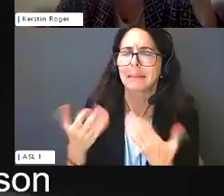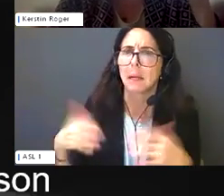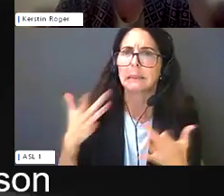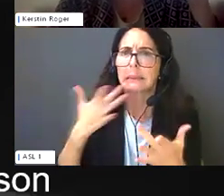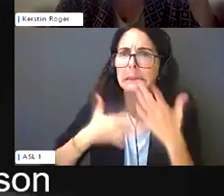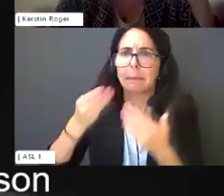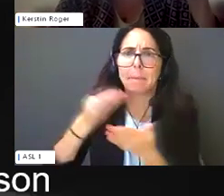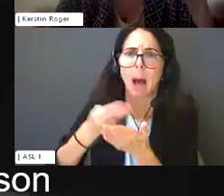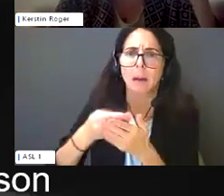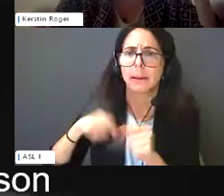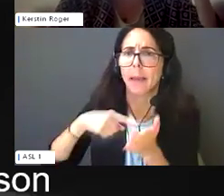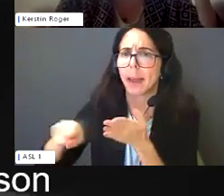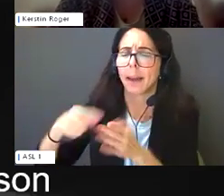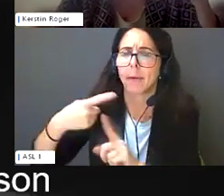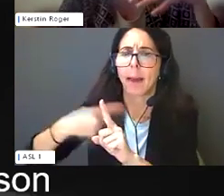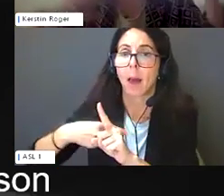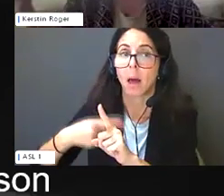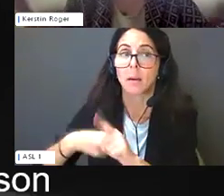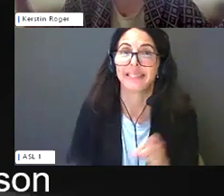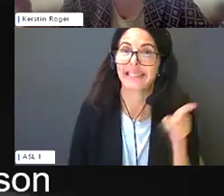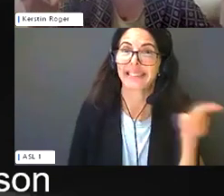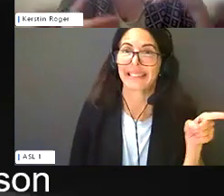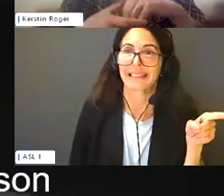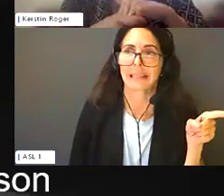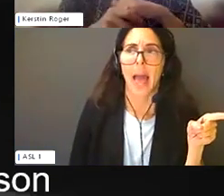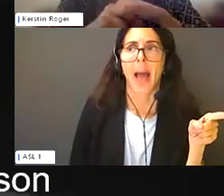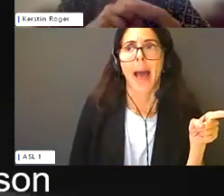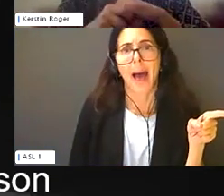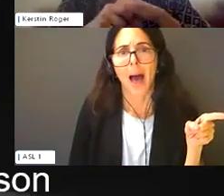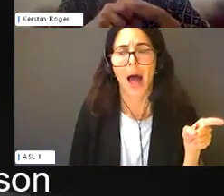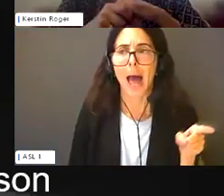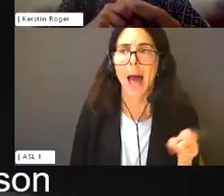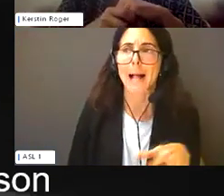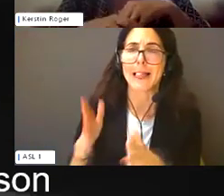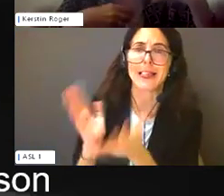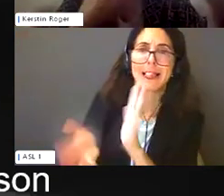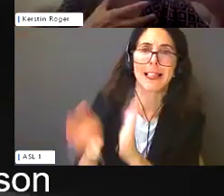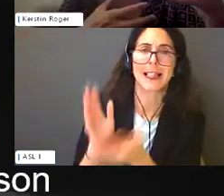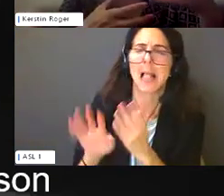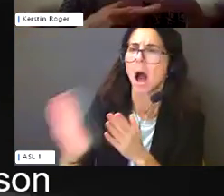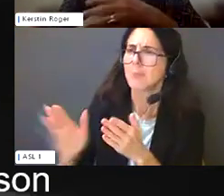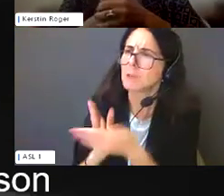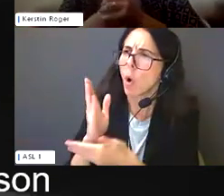rent. And so the uncle was kind of taking his nephew under his wing and saying, you can